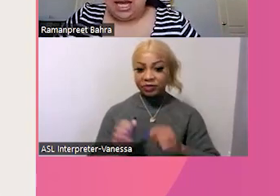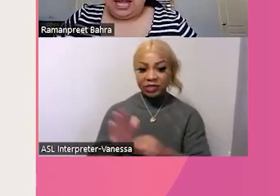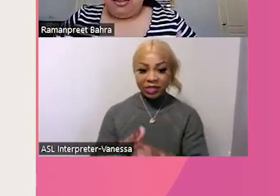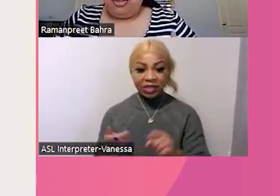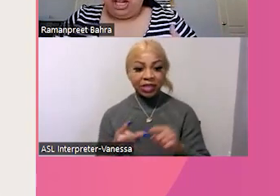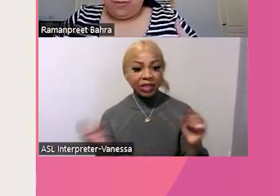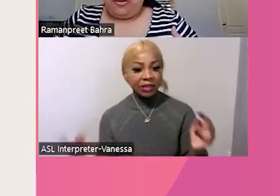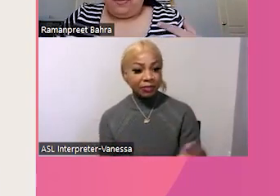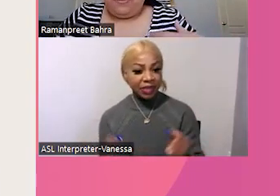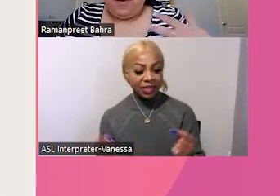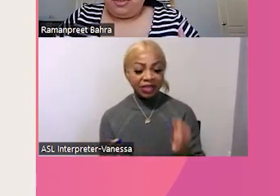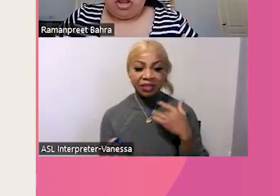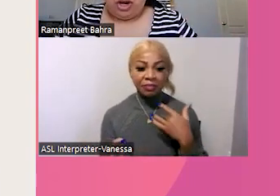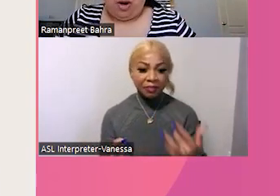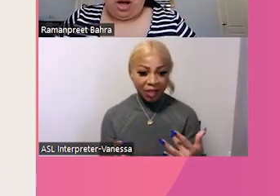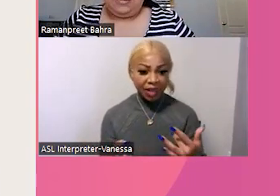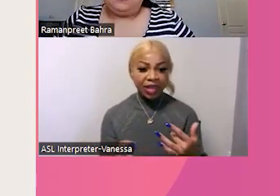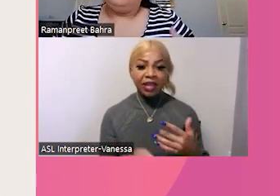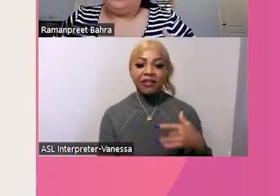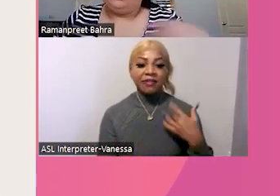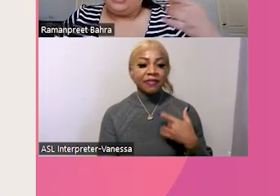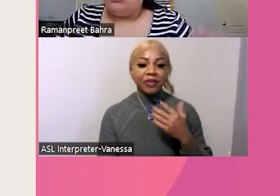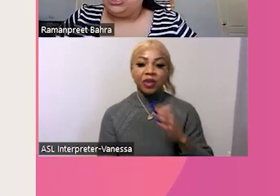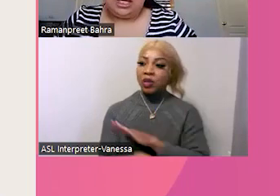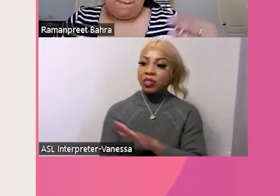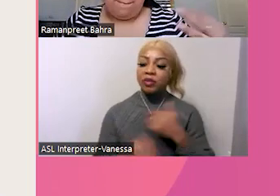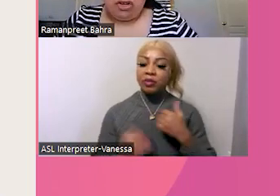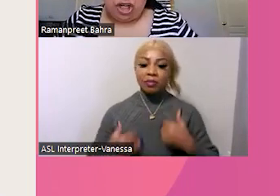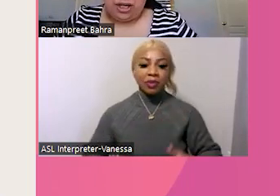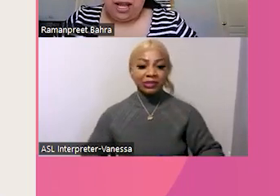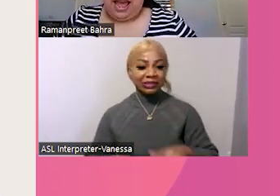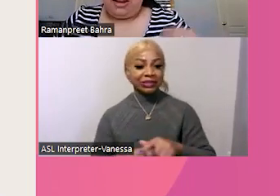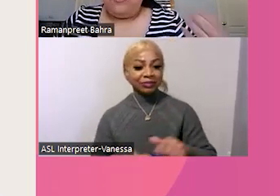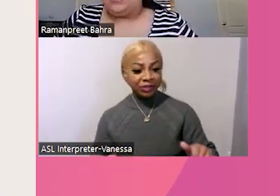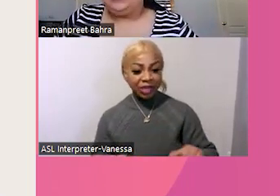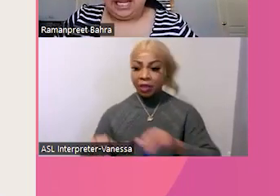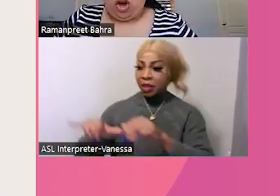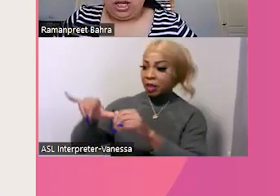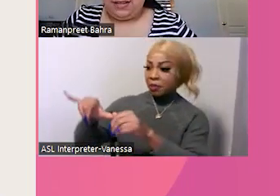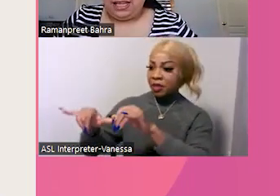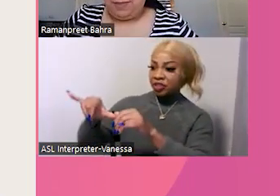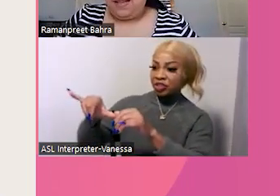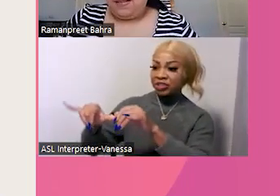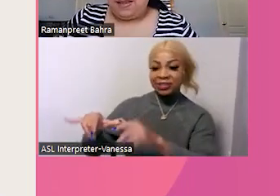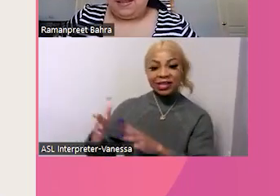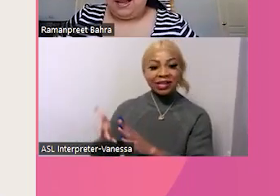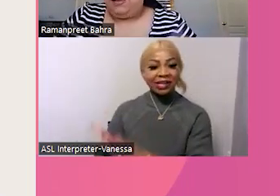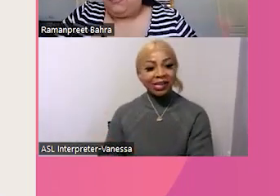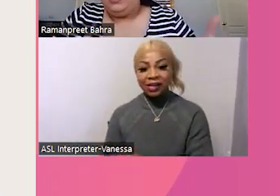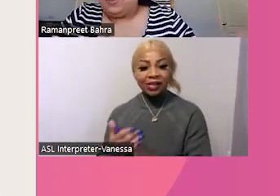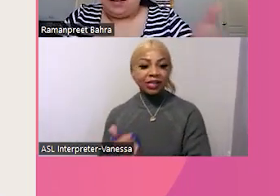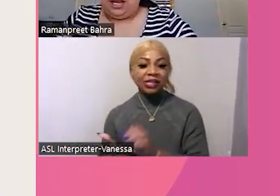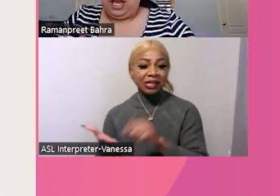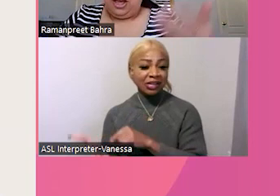pain that is usually come to be felt on their bodies as they are counted, measured, and violated on a daily basis.